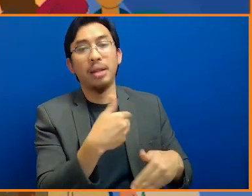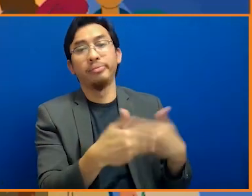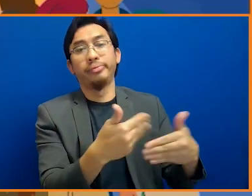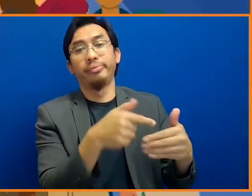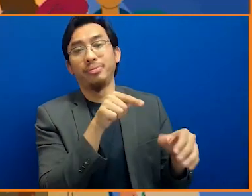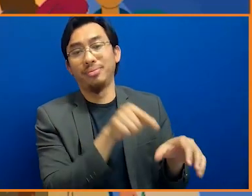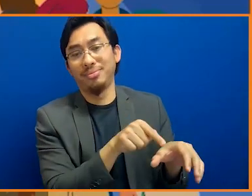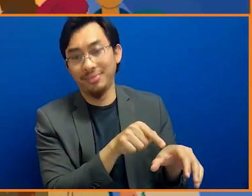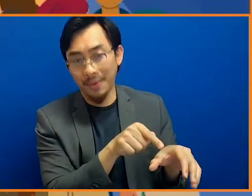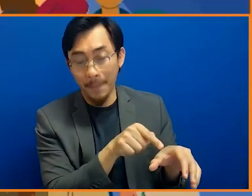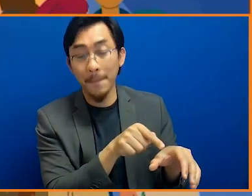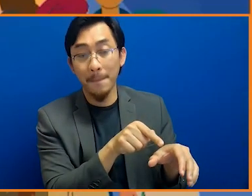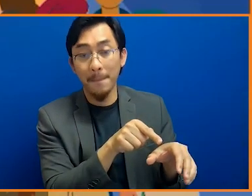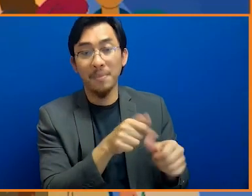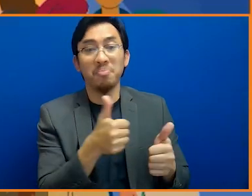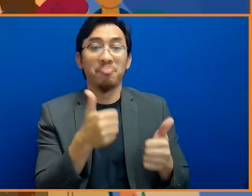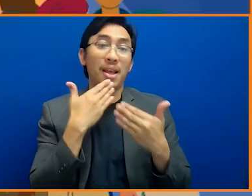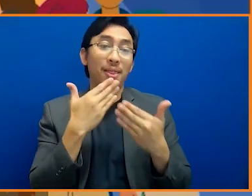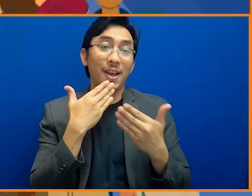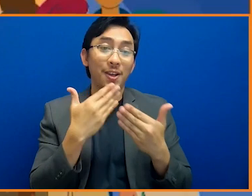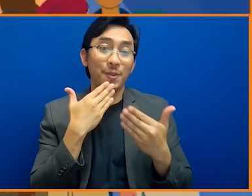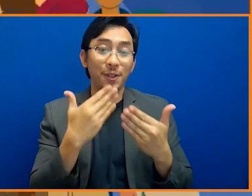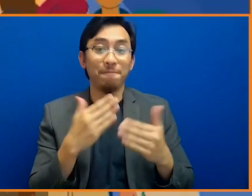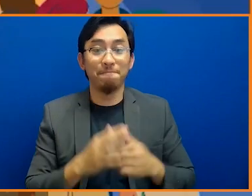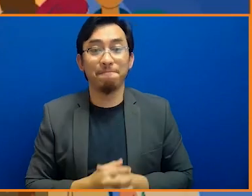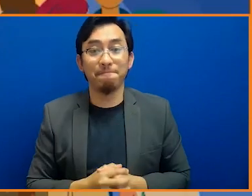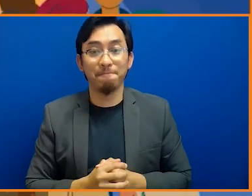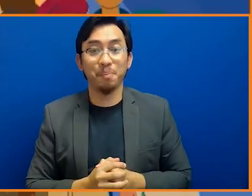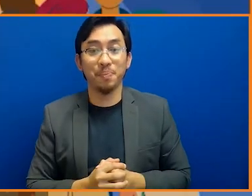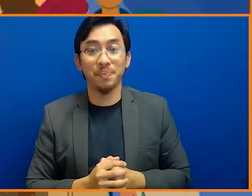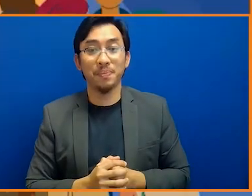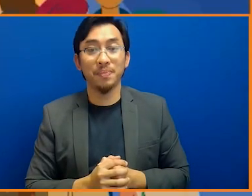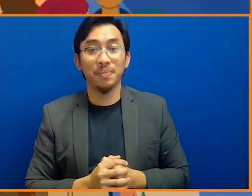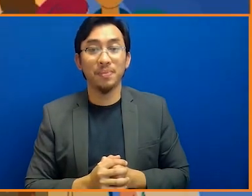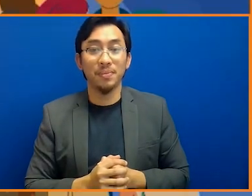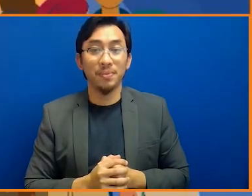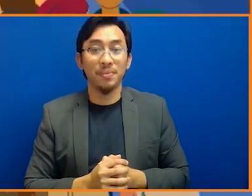can conduct. I think that is from group 2. Thank you very much.